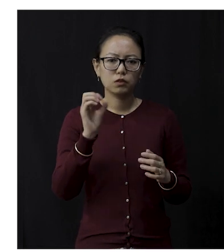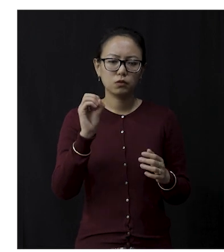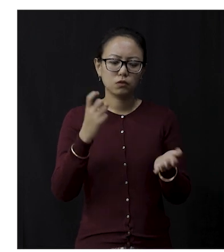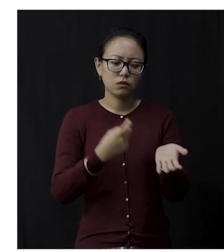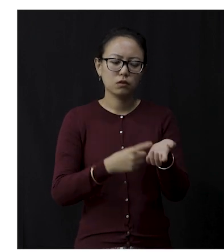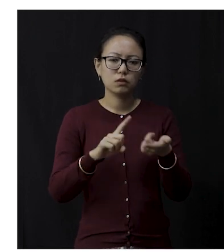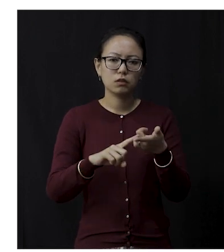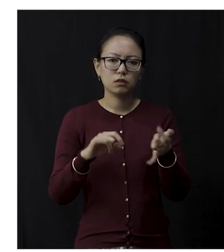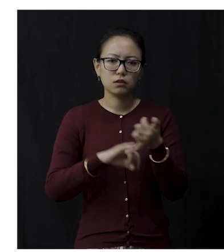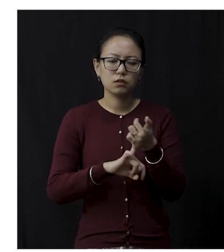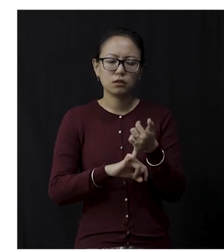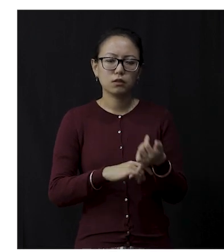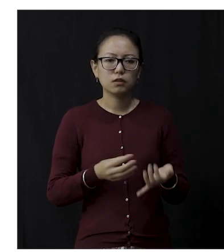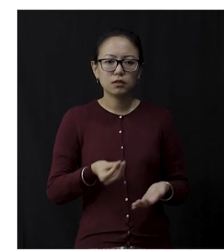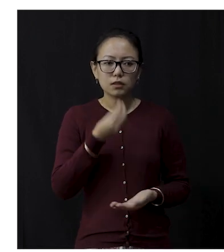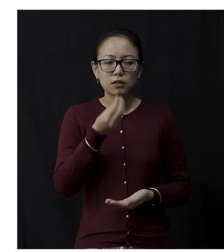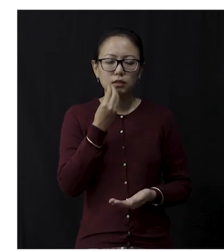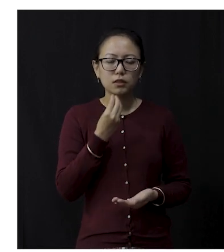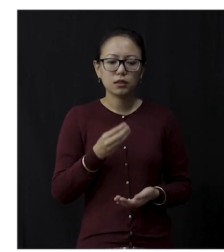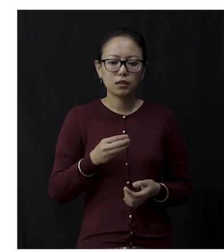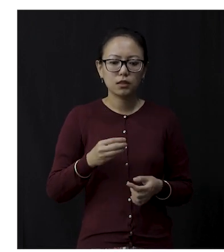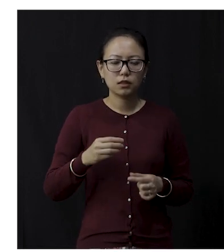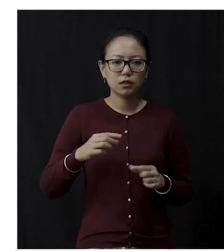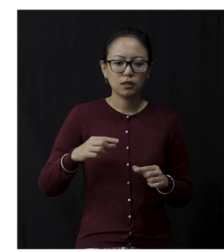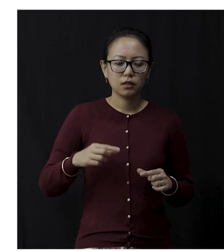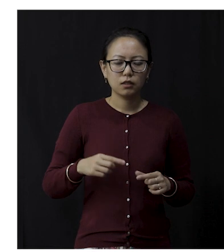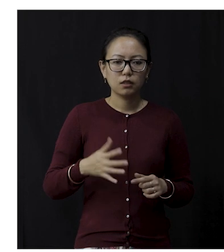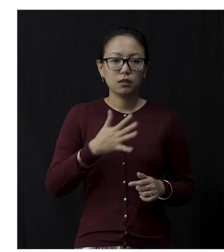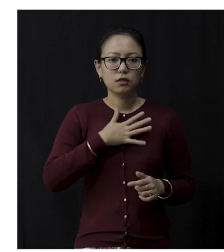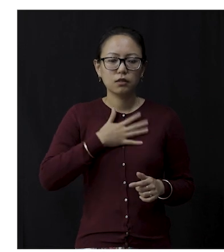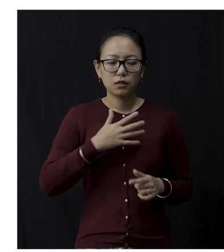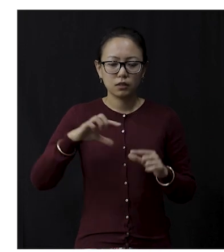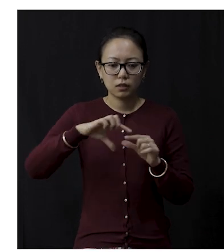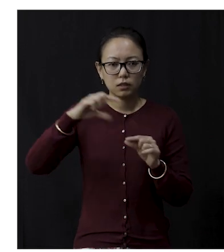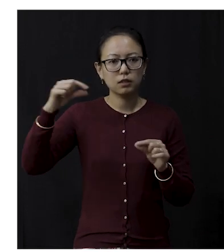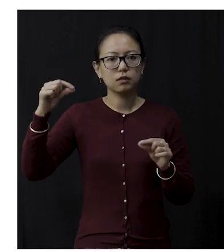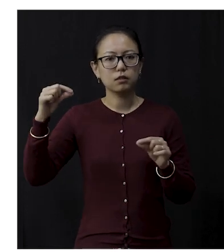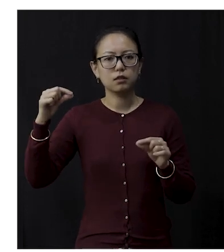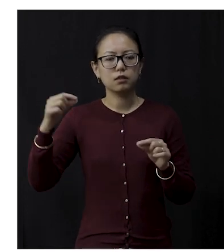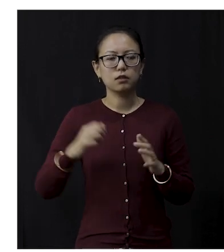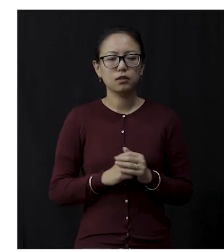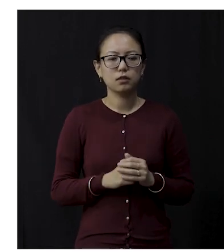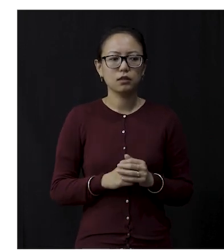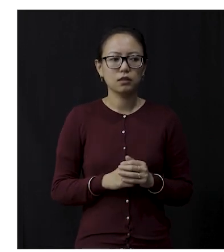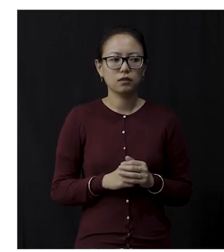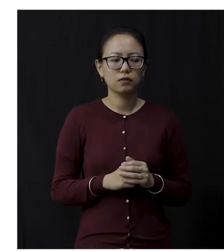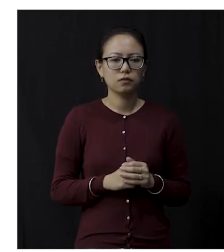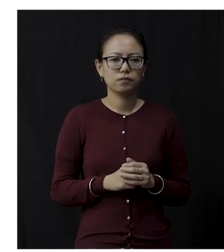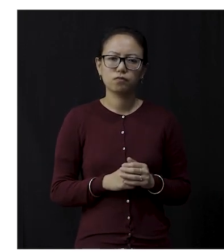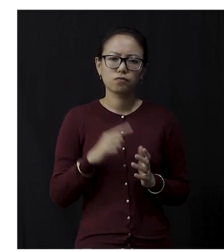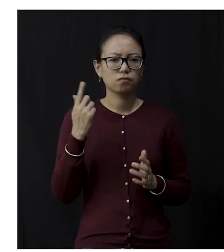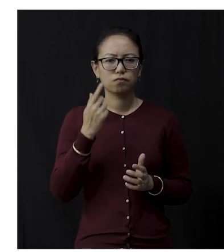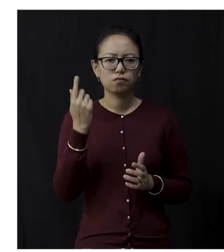plants. They eat plants for their survival. Okay, students? Now